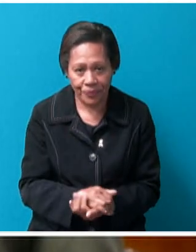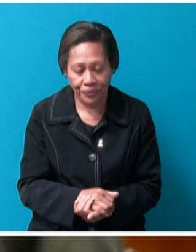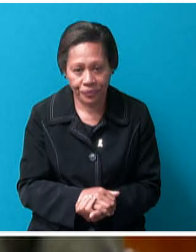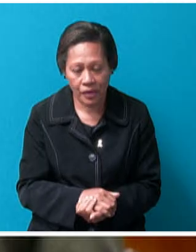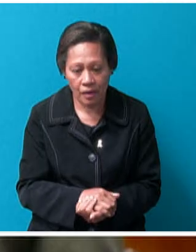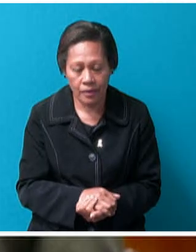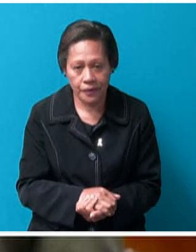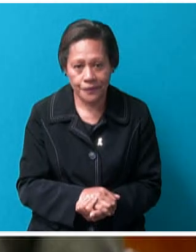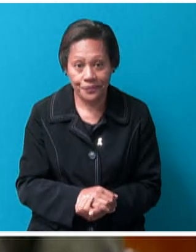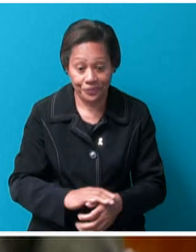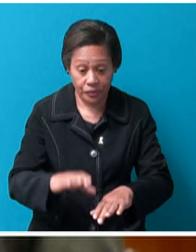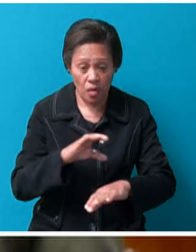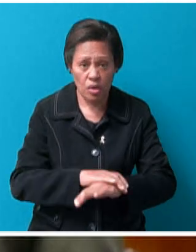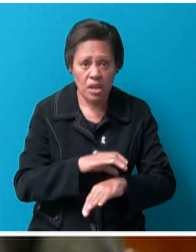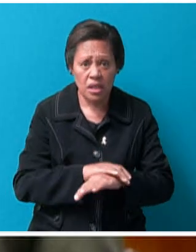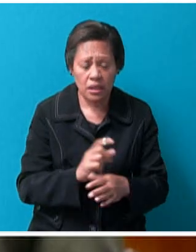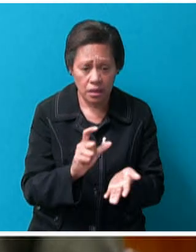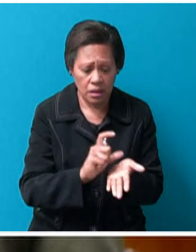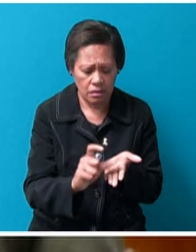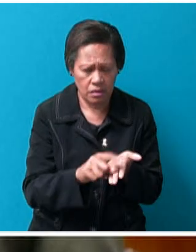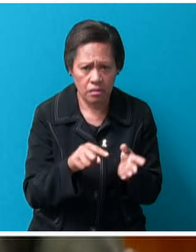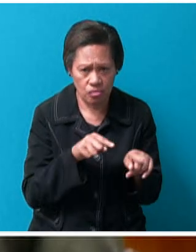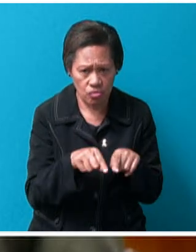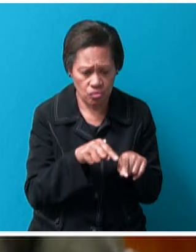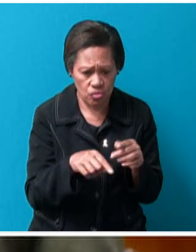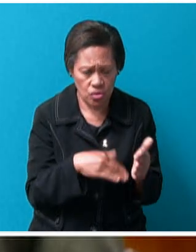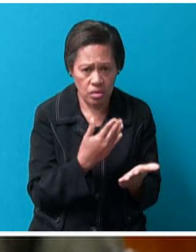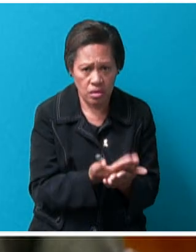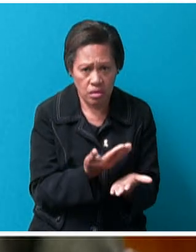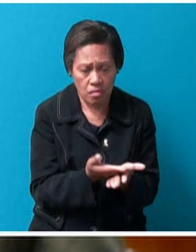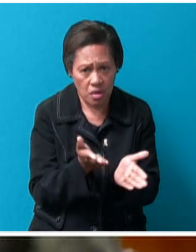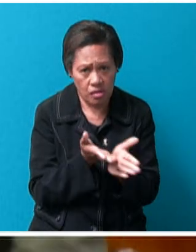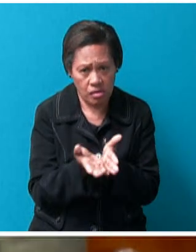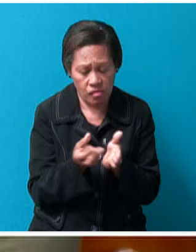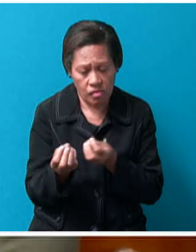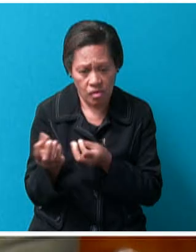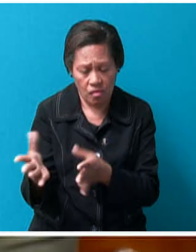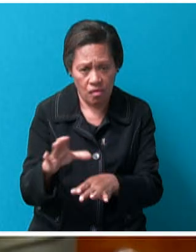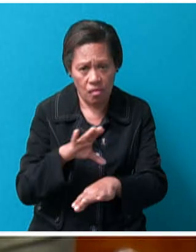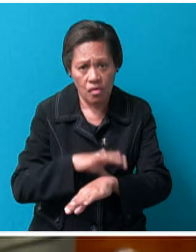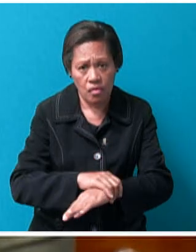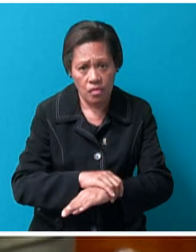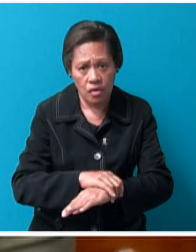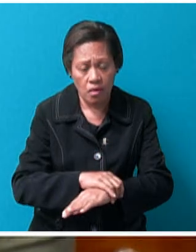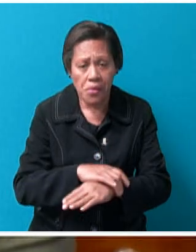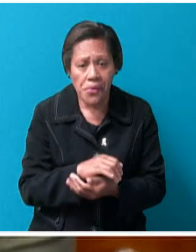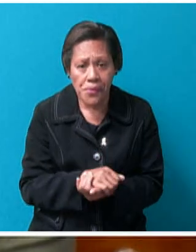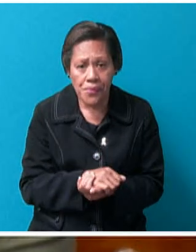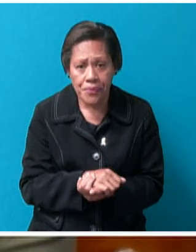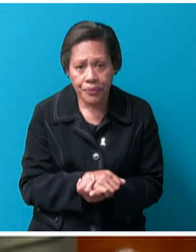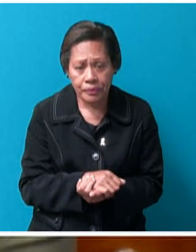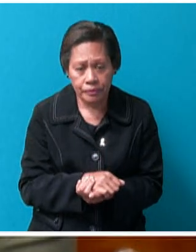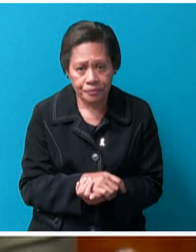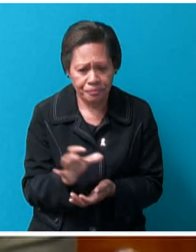the police clearance service is among the most in-demand services delivered by the Fiji Police Force. It not